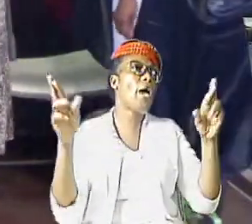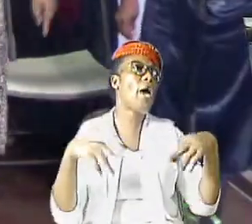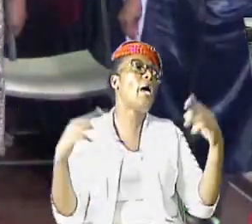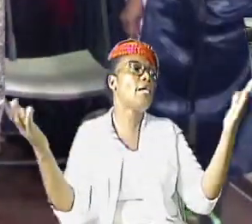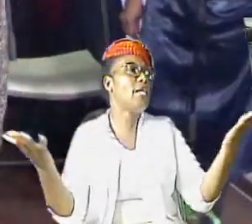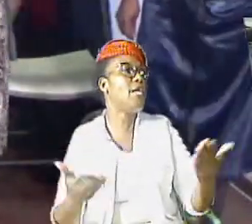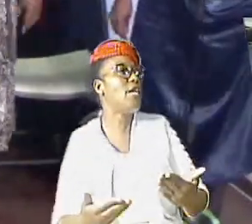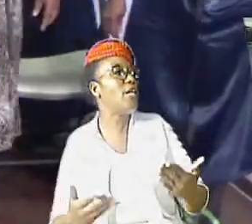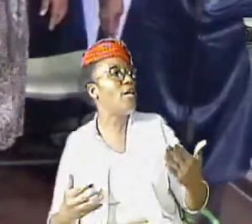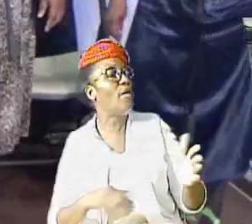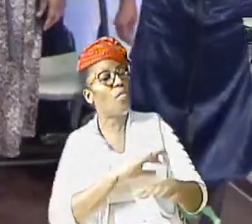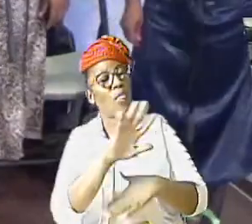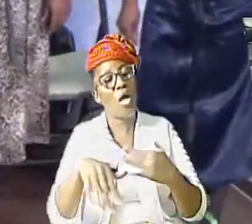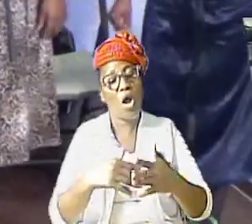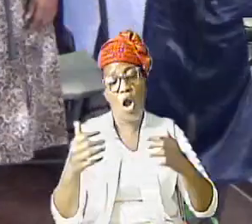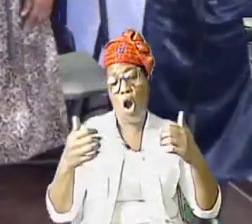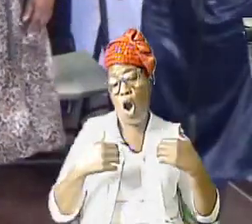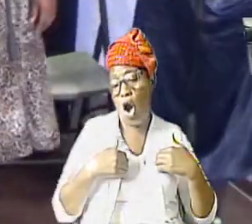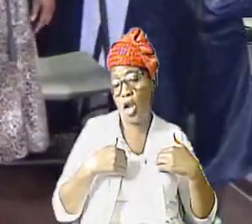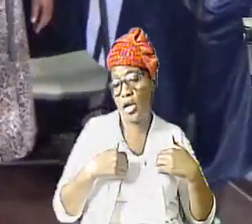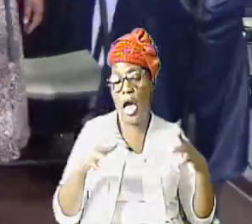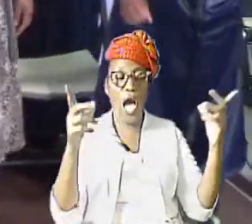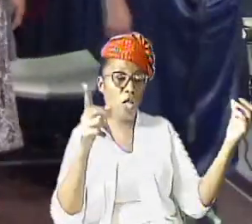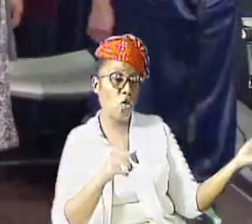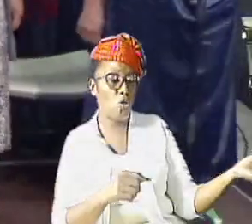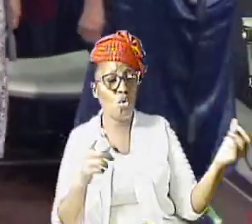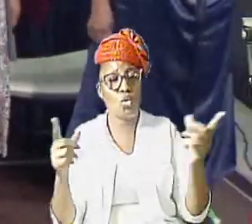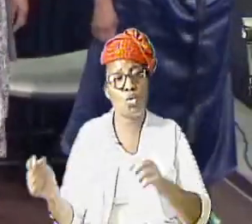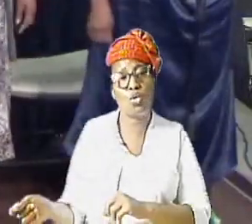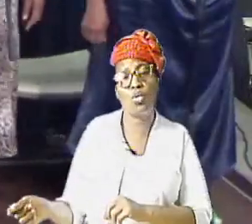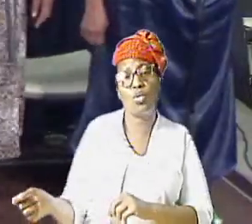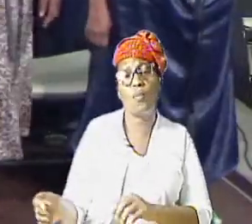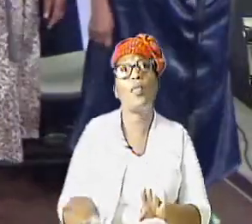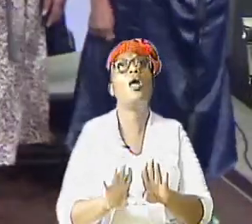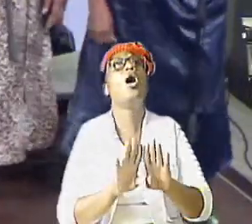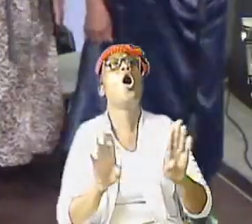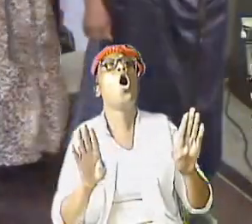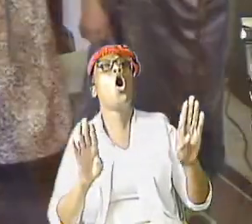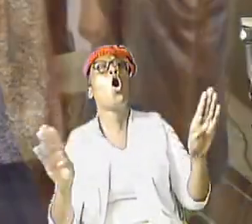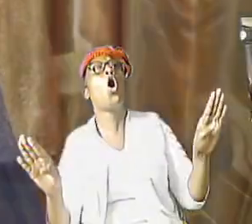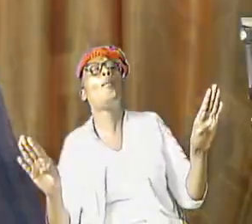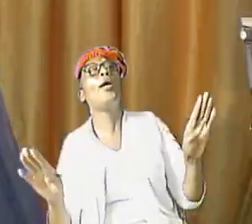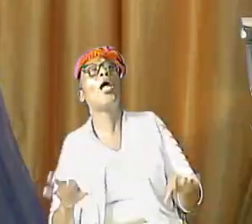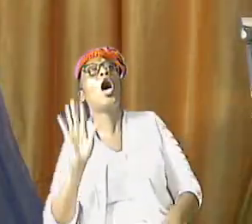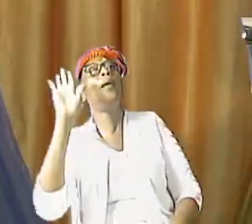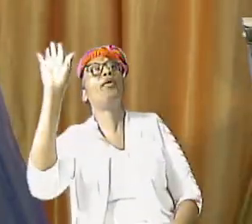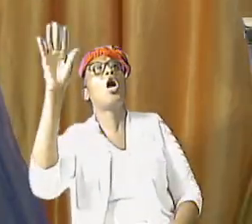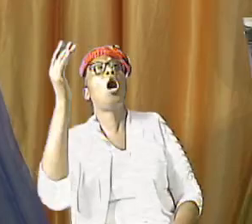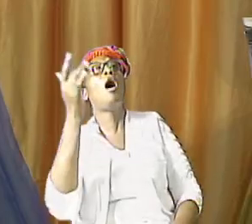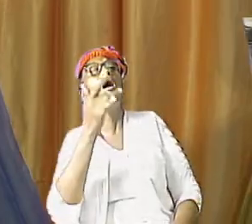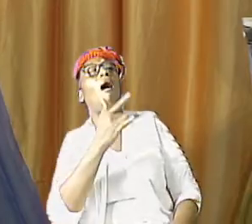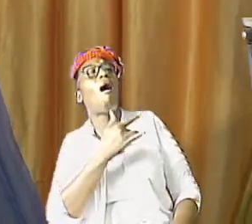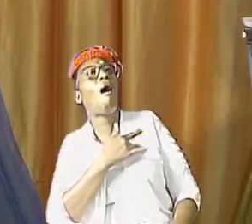God is already here. Can you feel his presence? All you got to do. Open up your